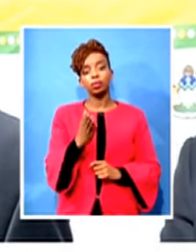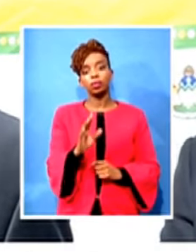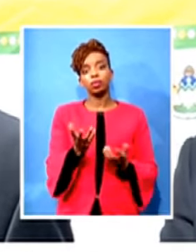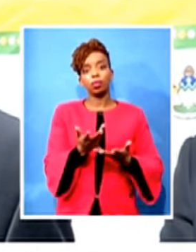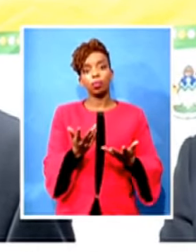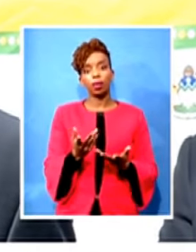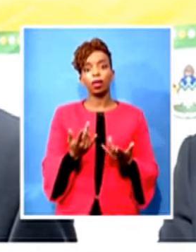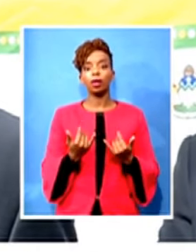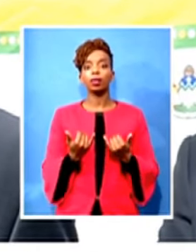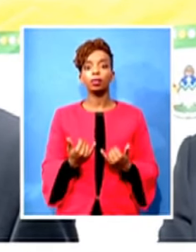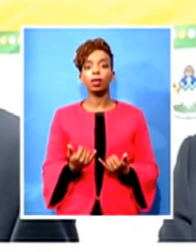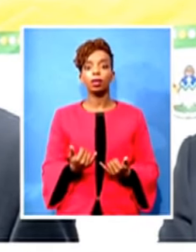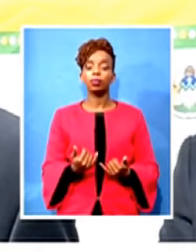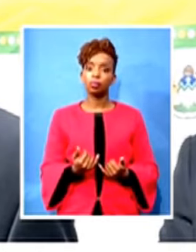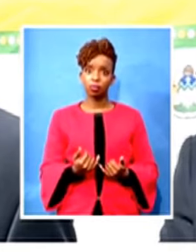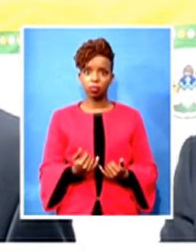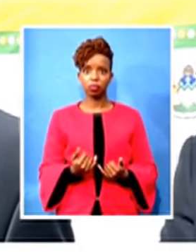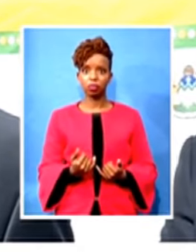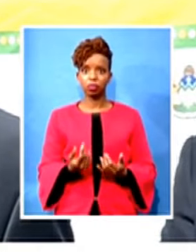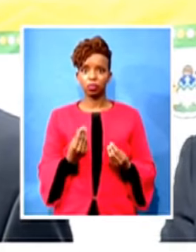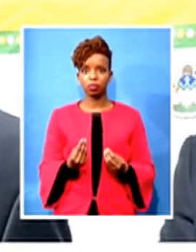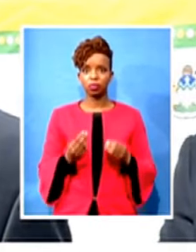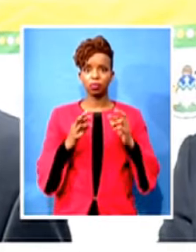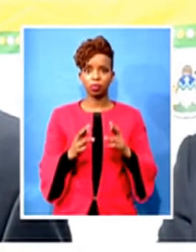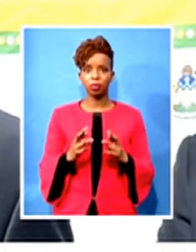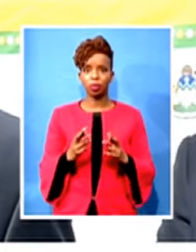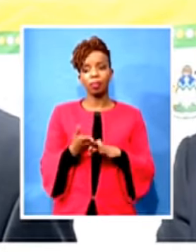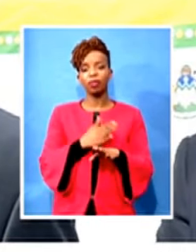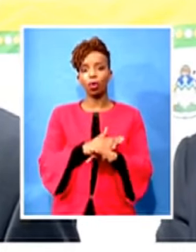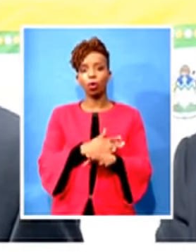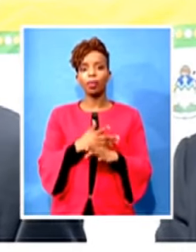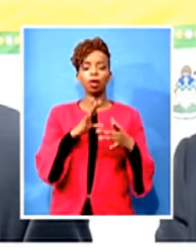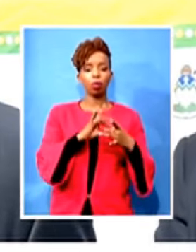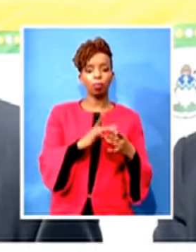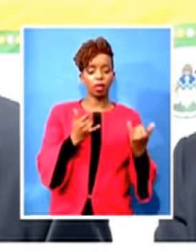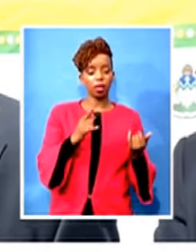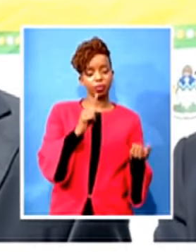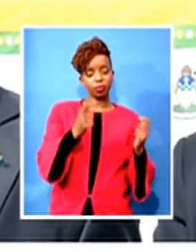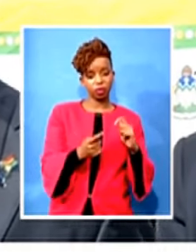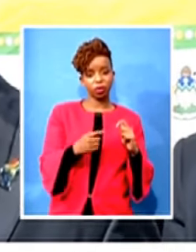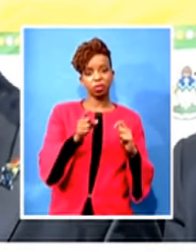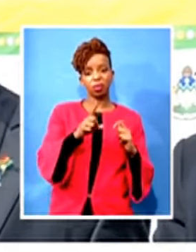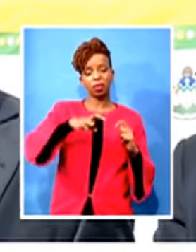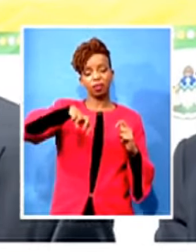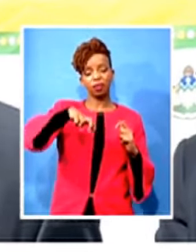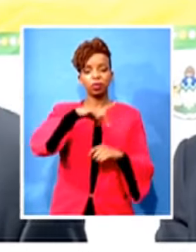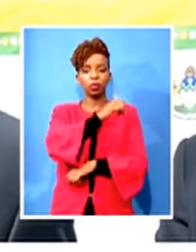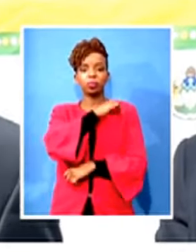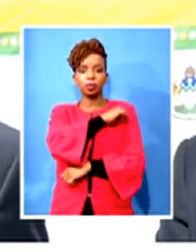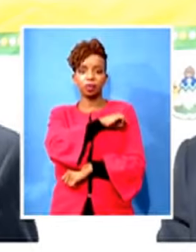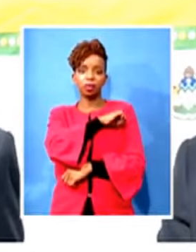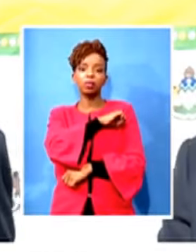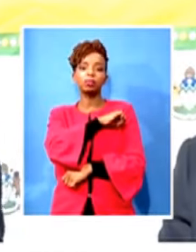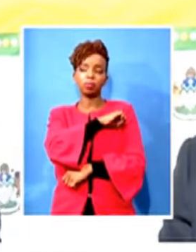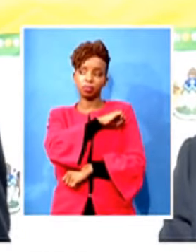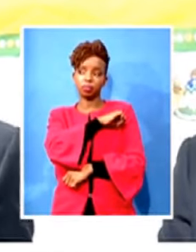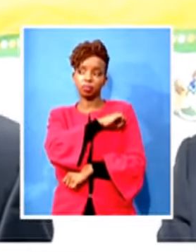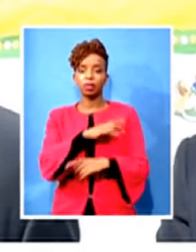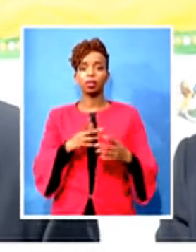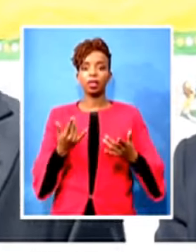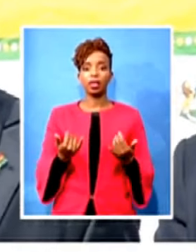being converted into a kind of field hospital, and it's going to give us over 44 beds. And then the whole province, the whole